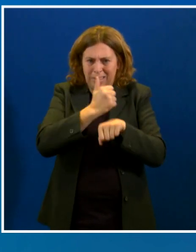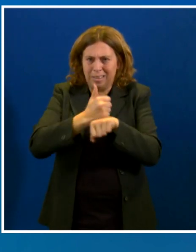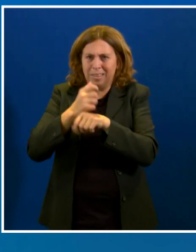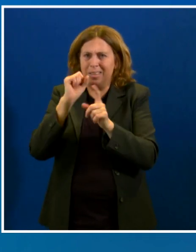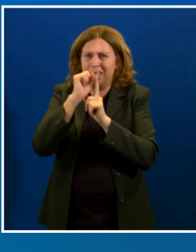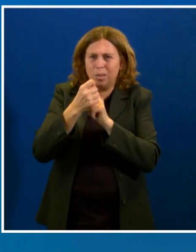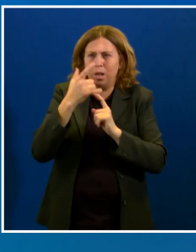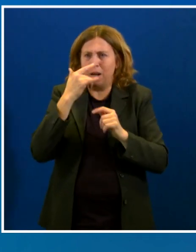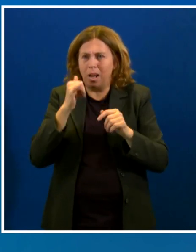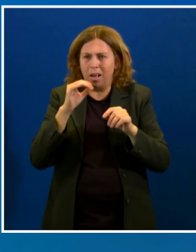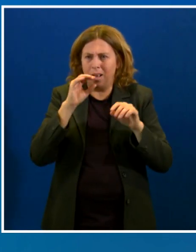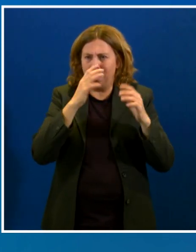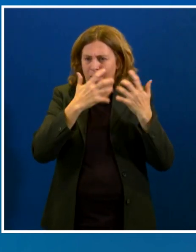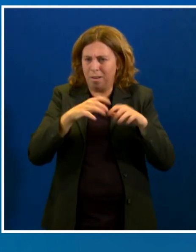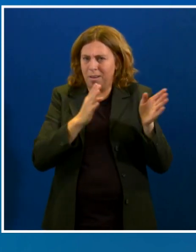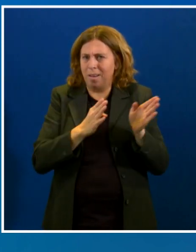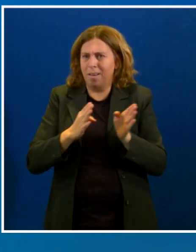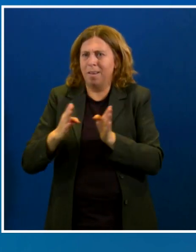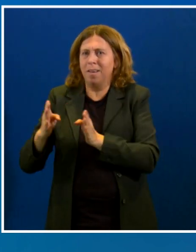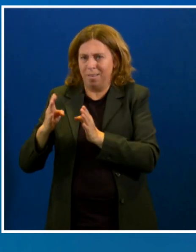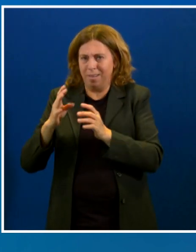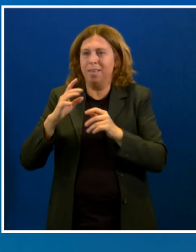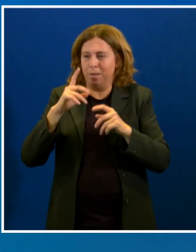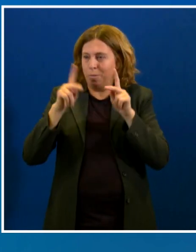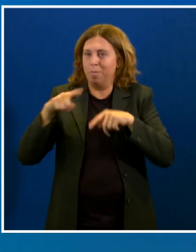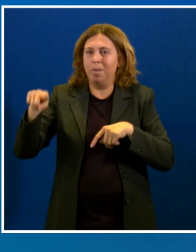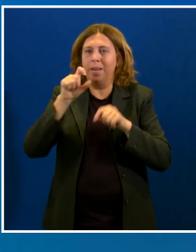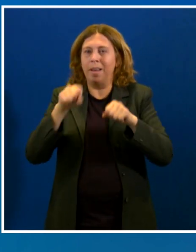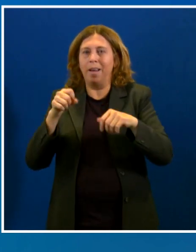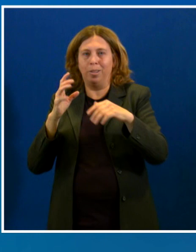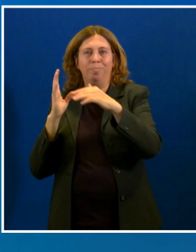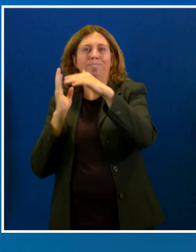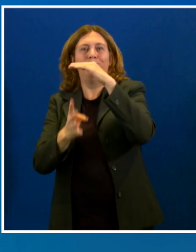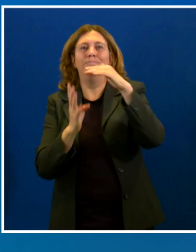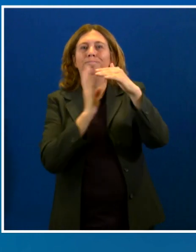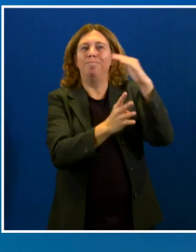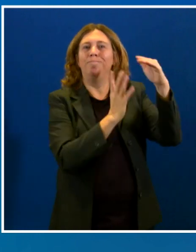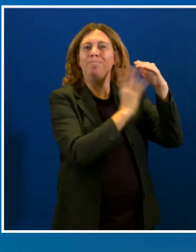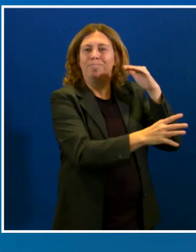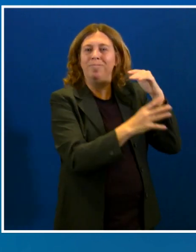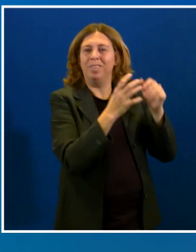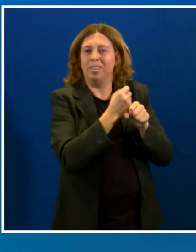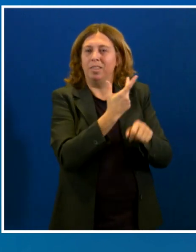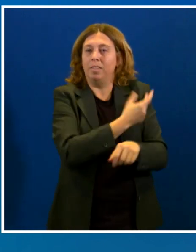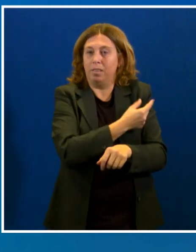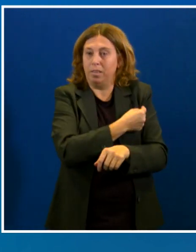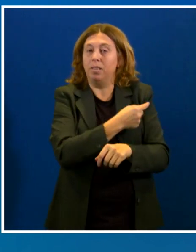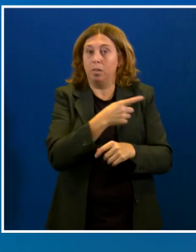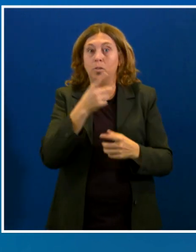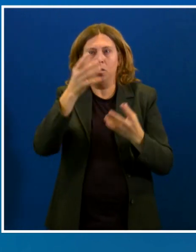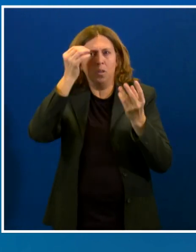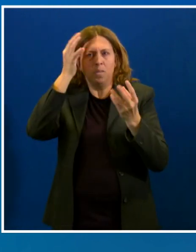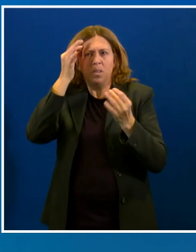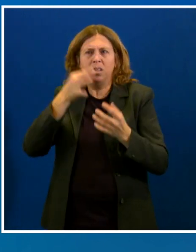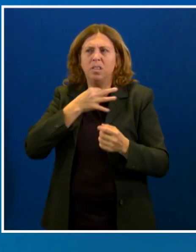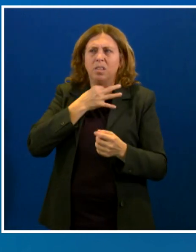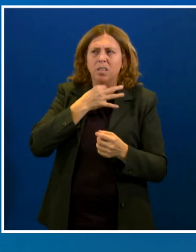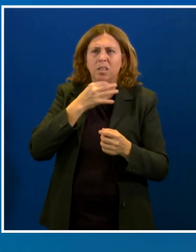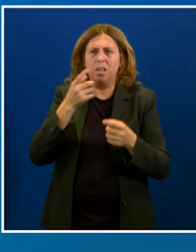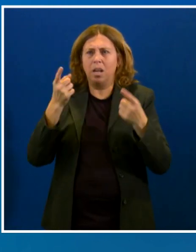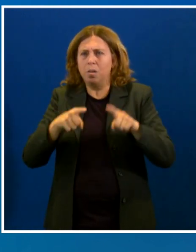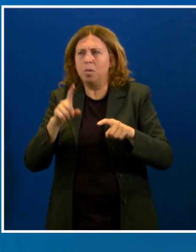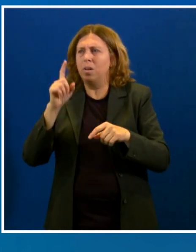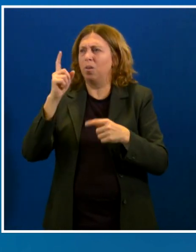clinic up and running in the Southwest region. Details about that site, including the location, opening dates, are not